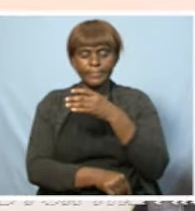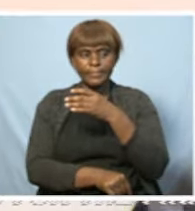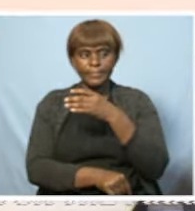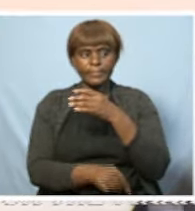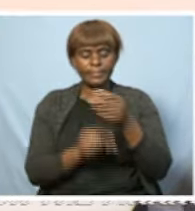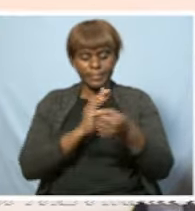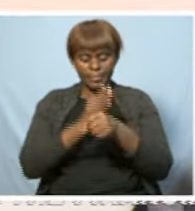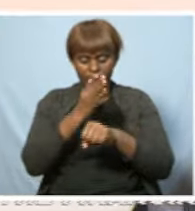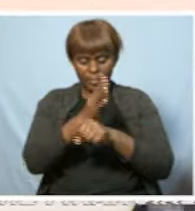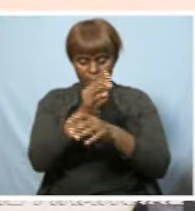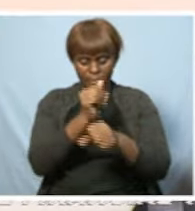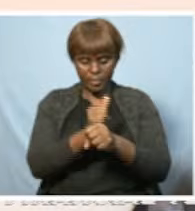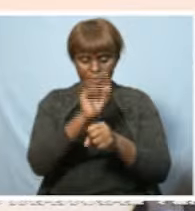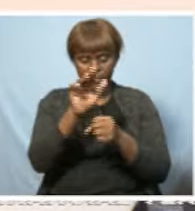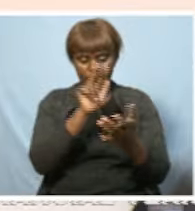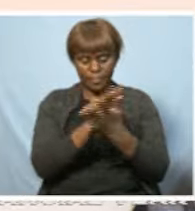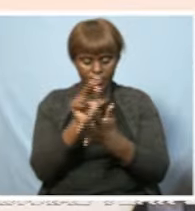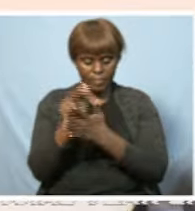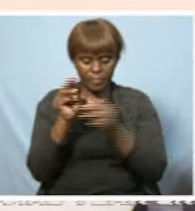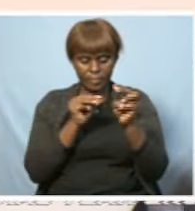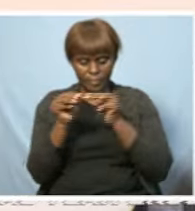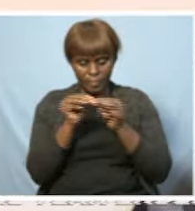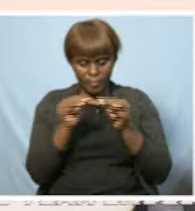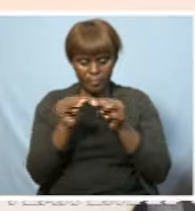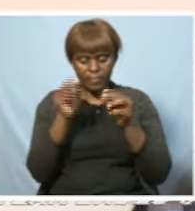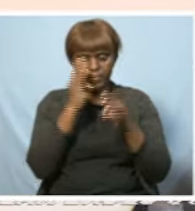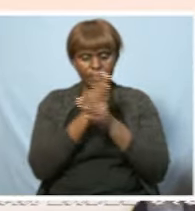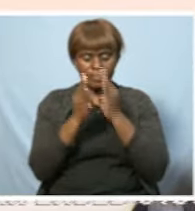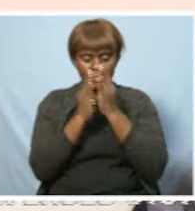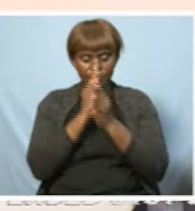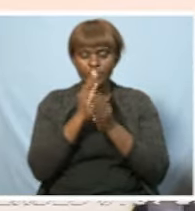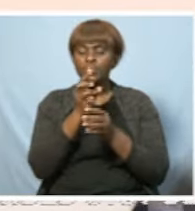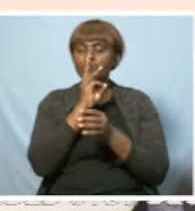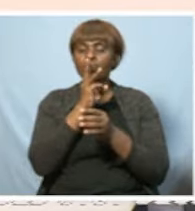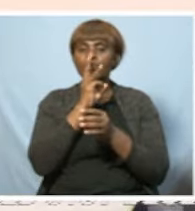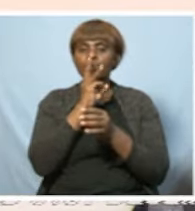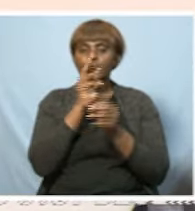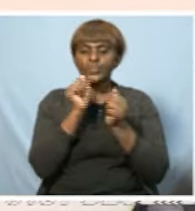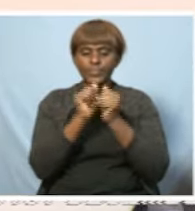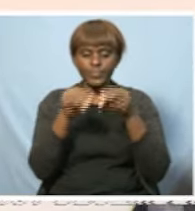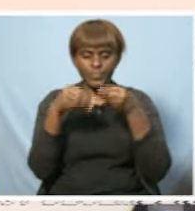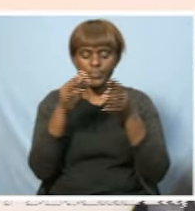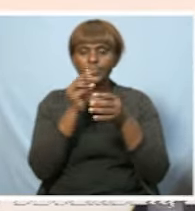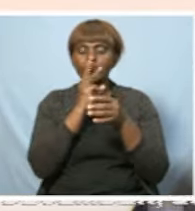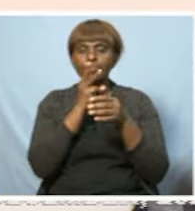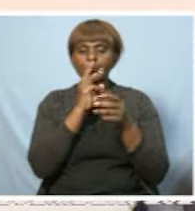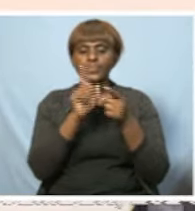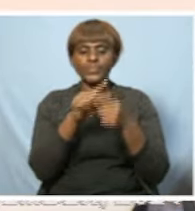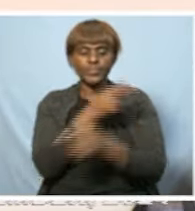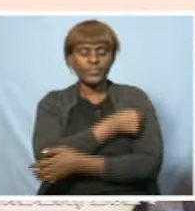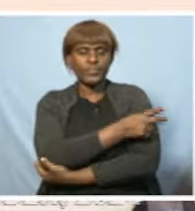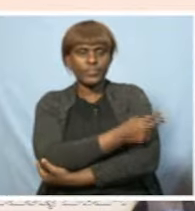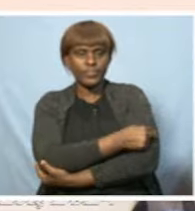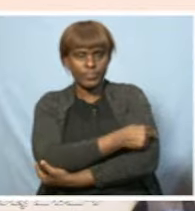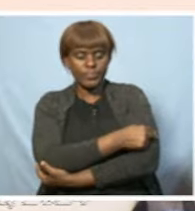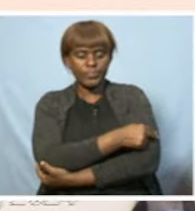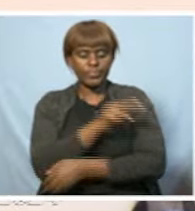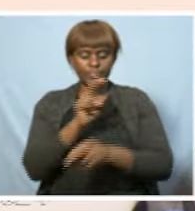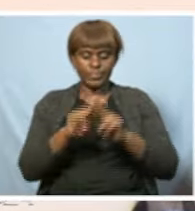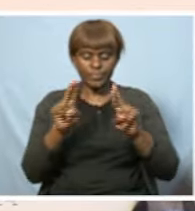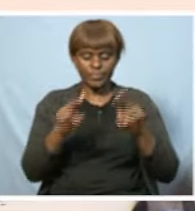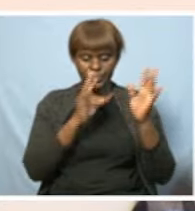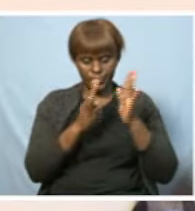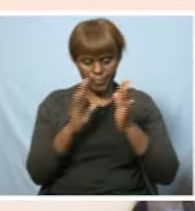approval, management instructed the contractor to do water reticulation and supply water to the health post. Chair, on the remedial